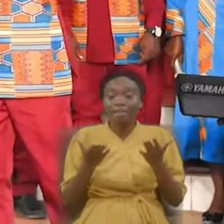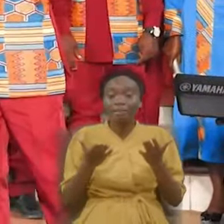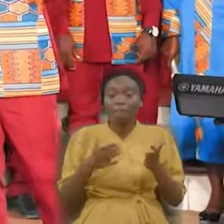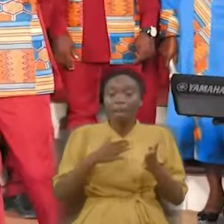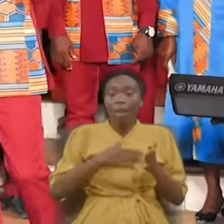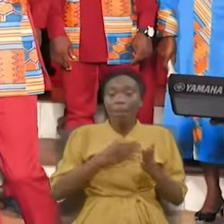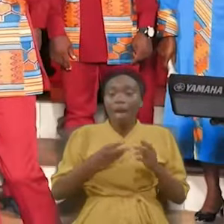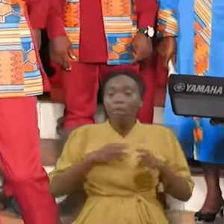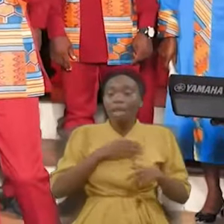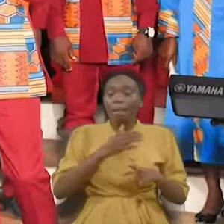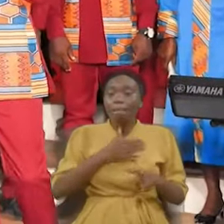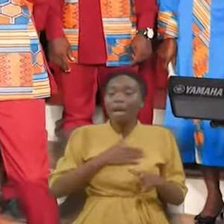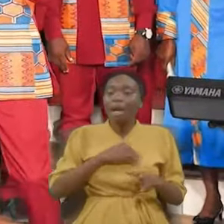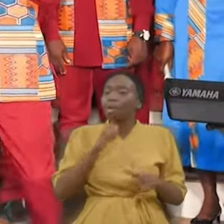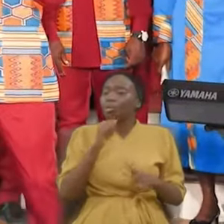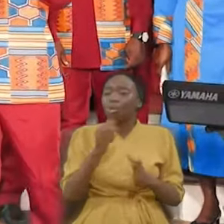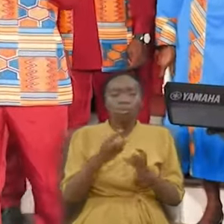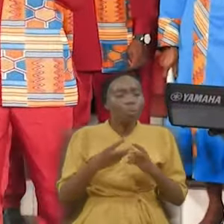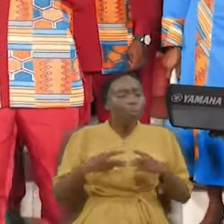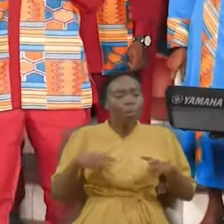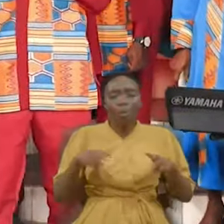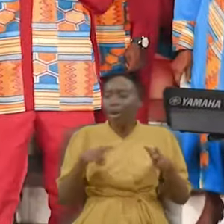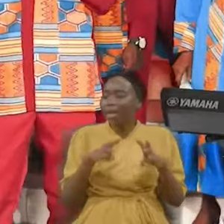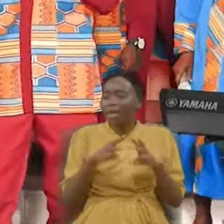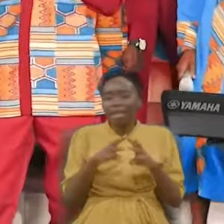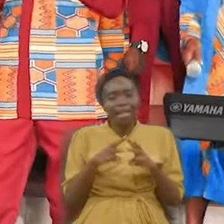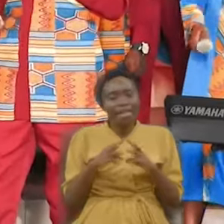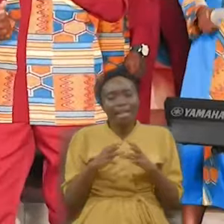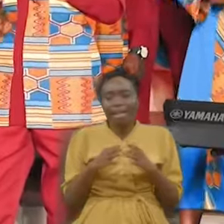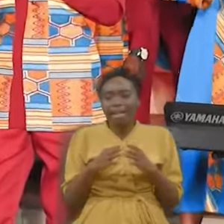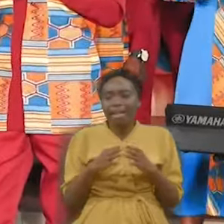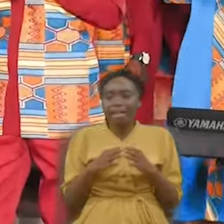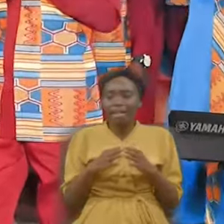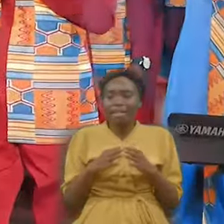merveilleuses, ma valeur et mon indignité.